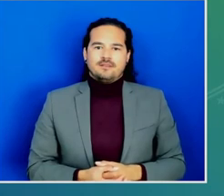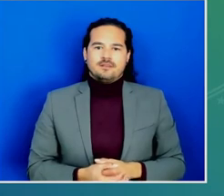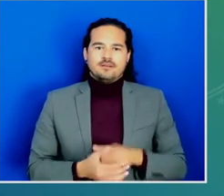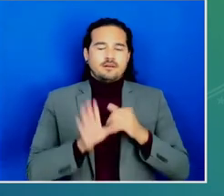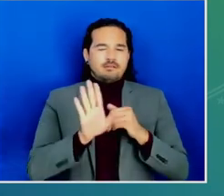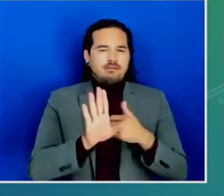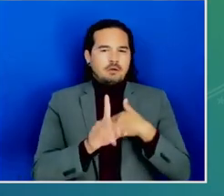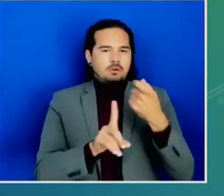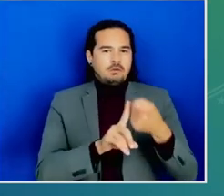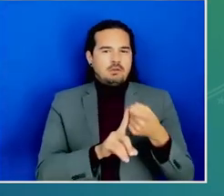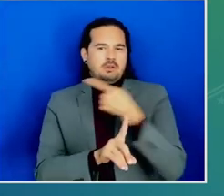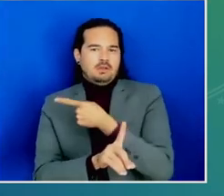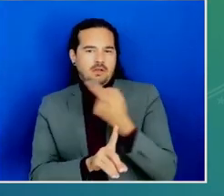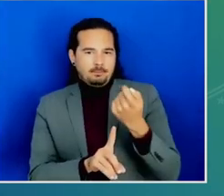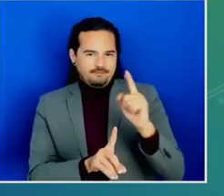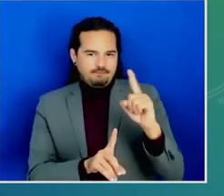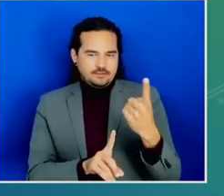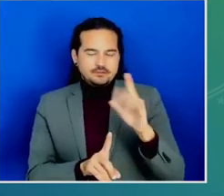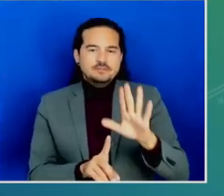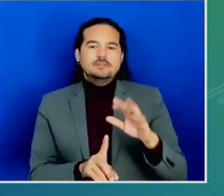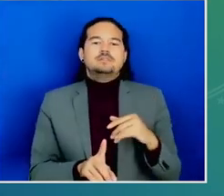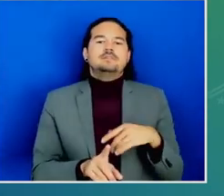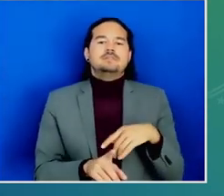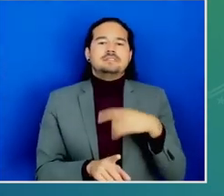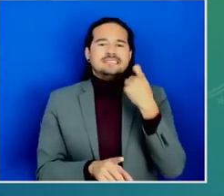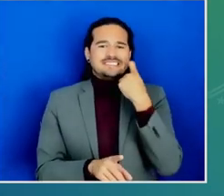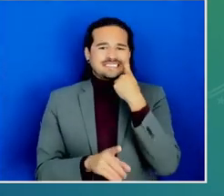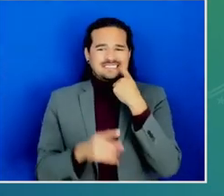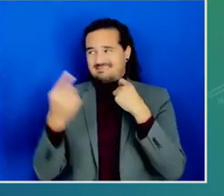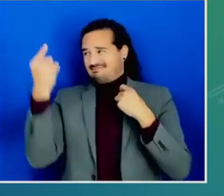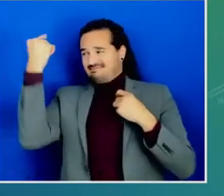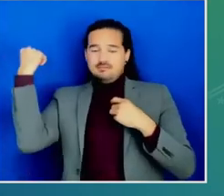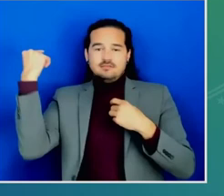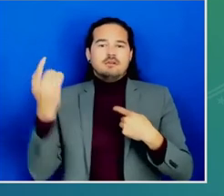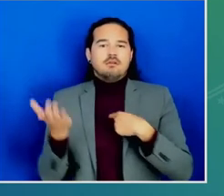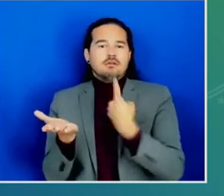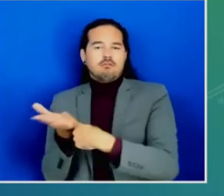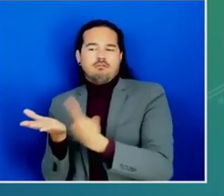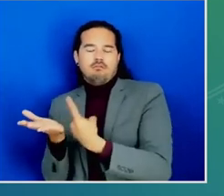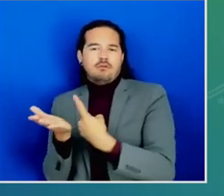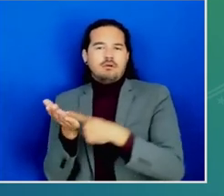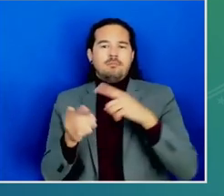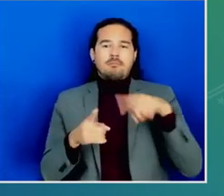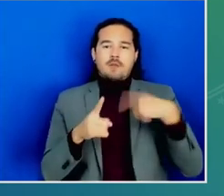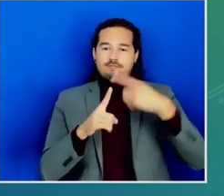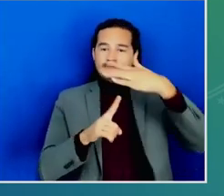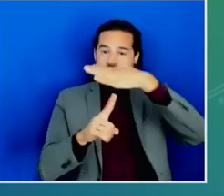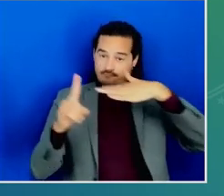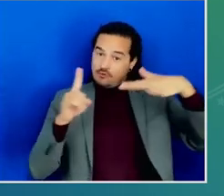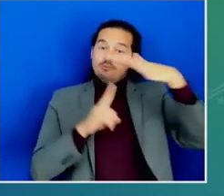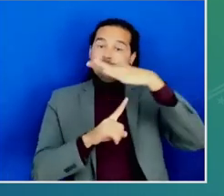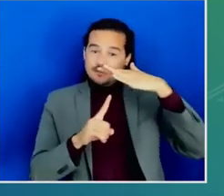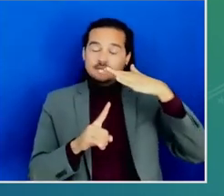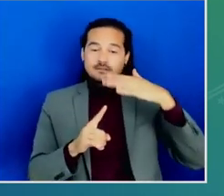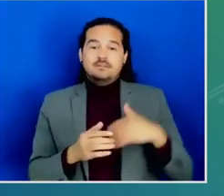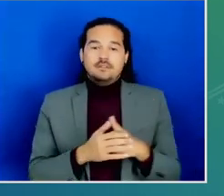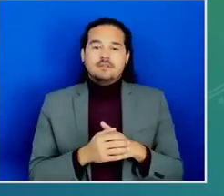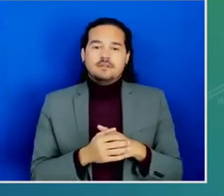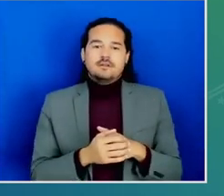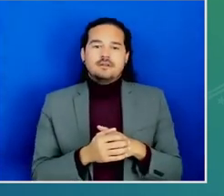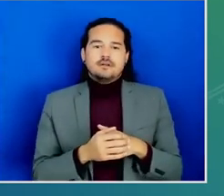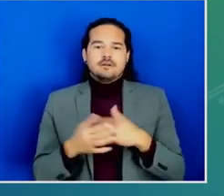national climate advisor. By the way, when we were in the back, we were talking about the environment, and I turned and said that